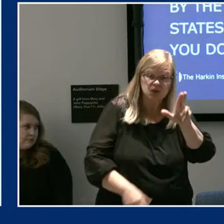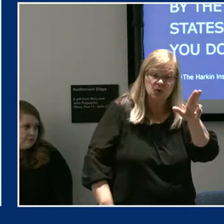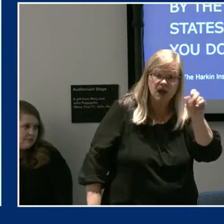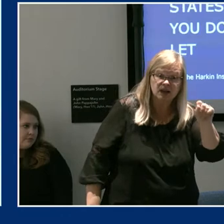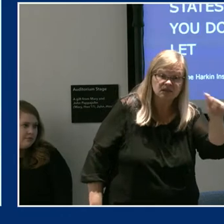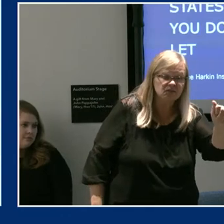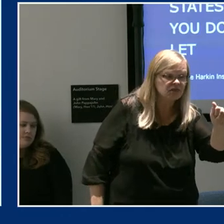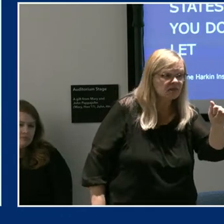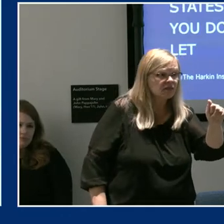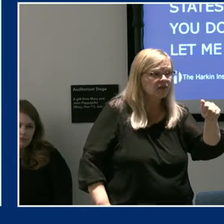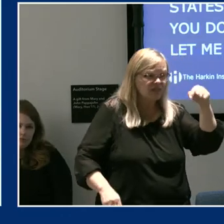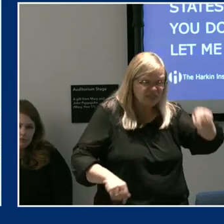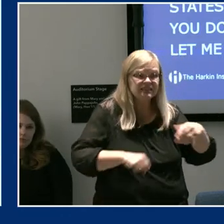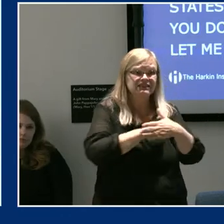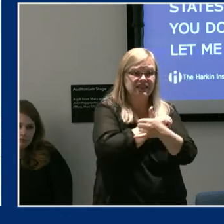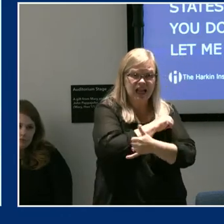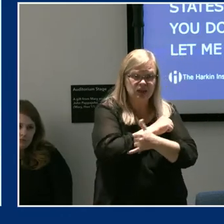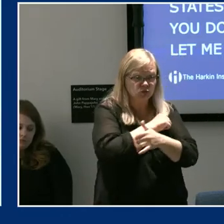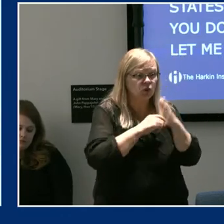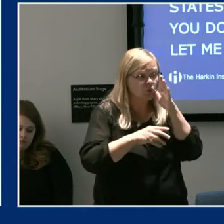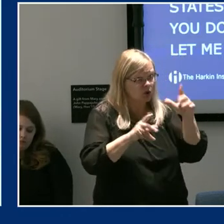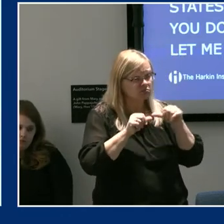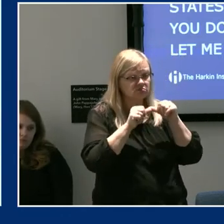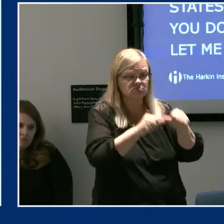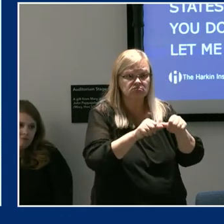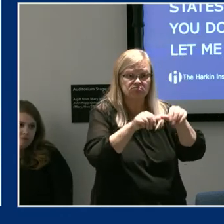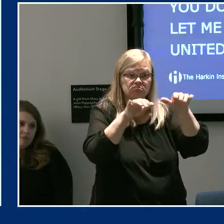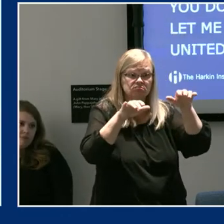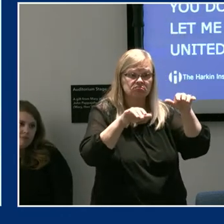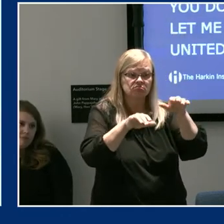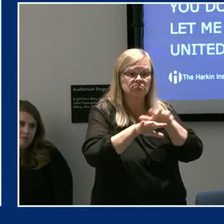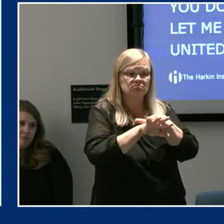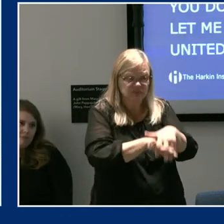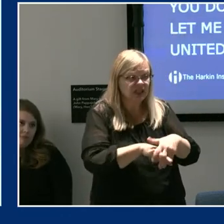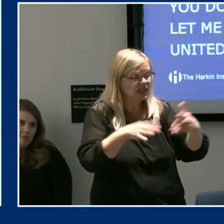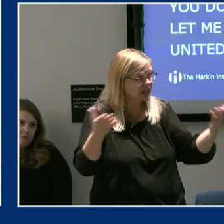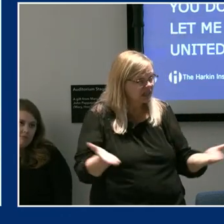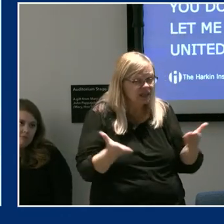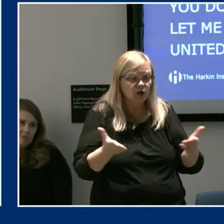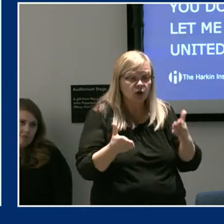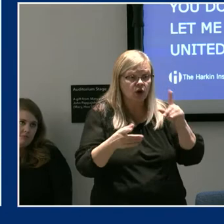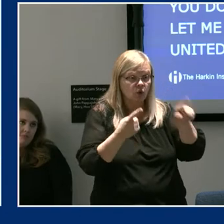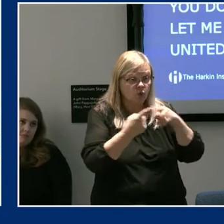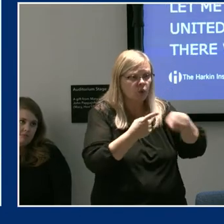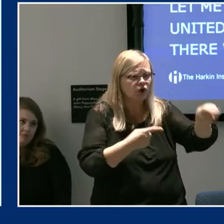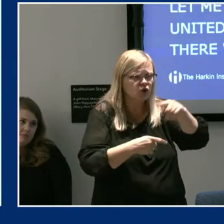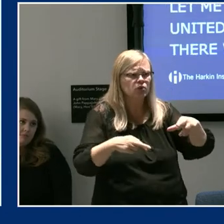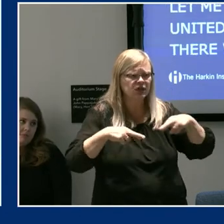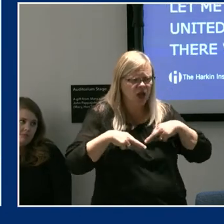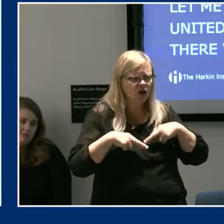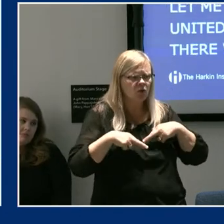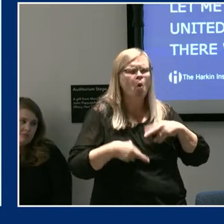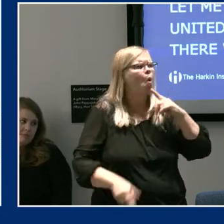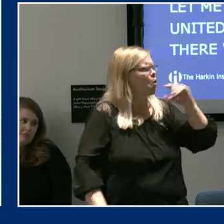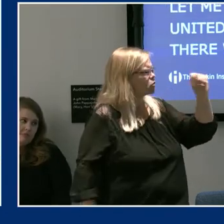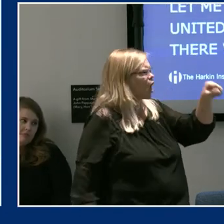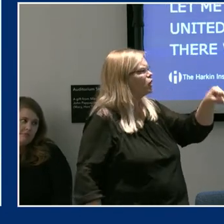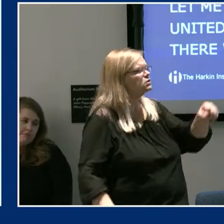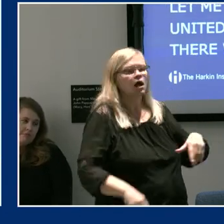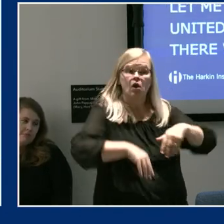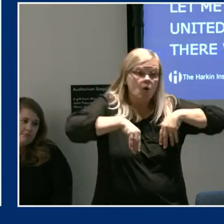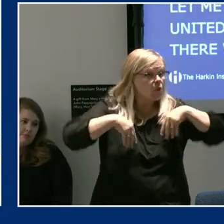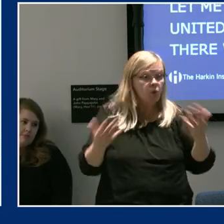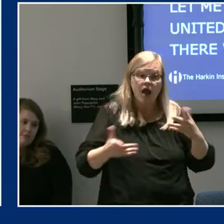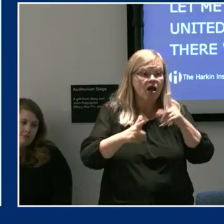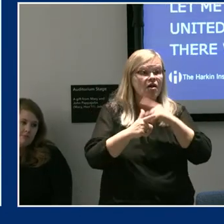America as a country will be there when you retire? Yes. Well, then Social Security will be there because it's backed by the full